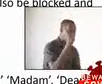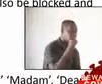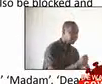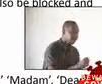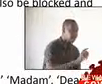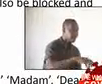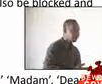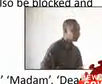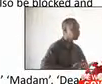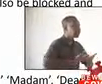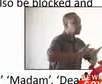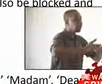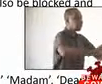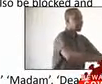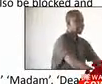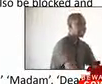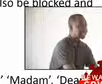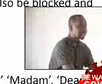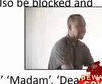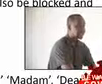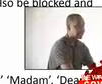of presentation.